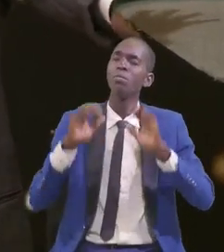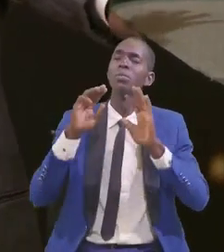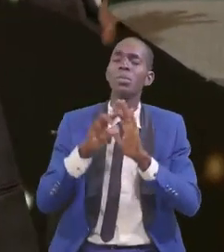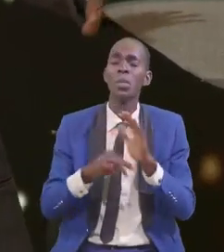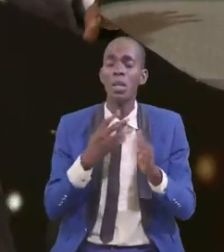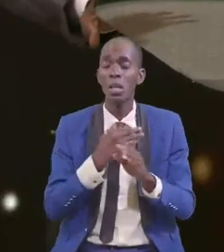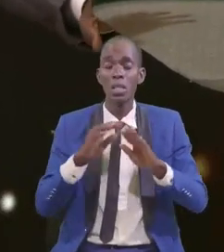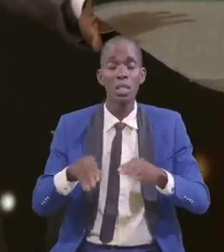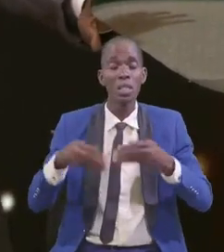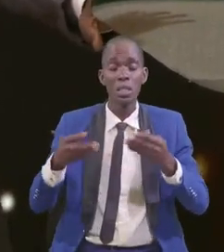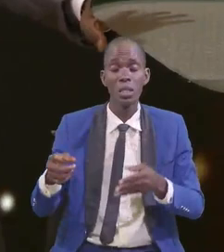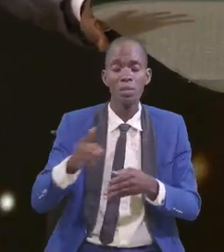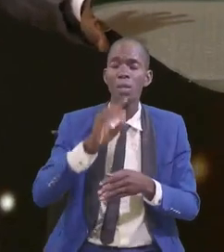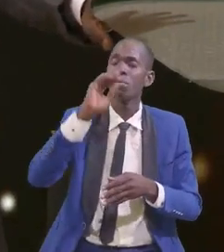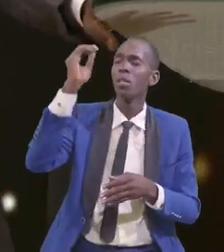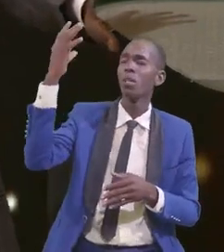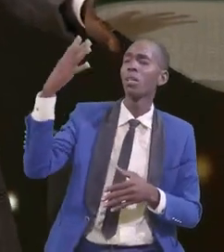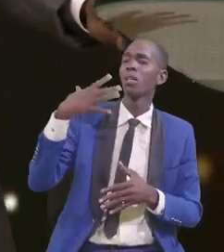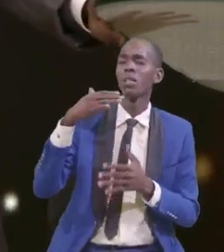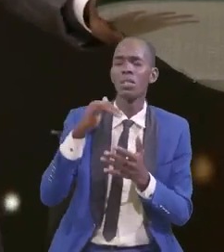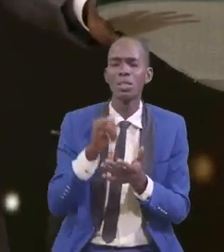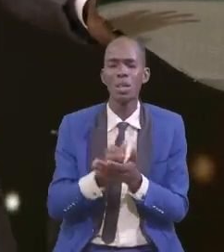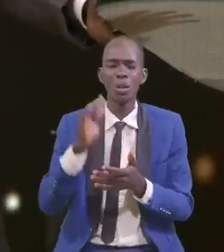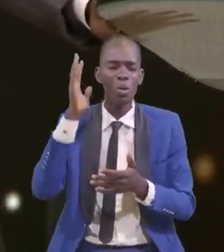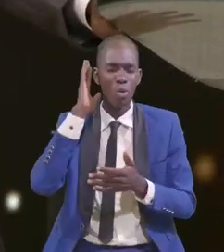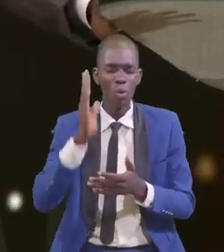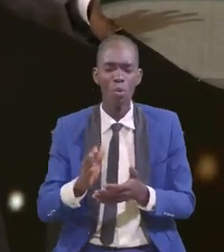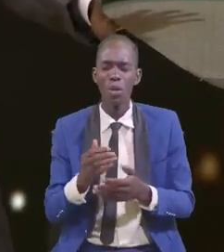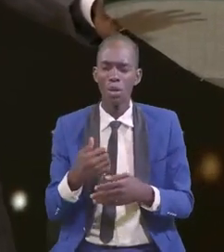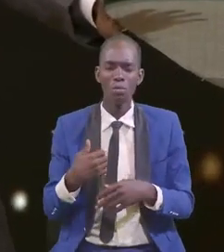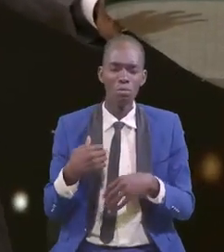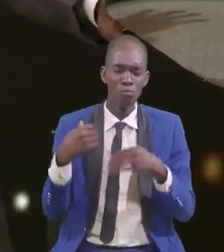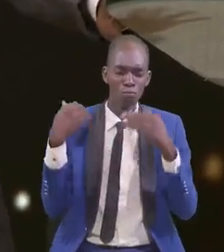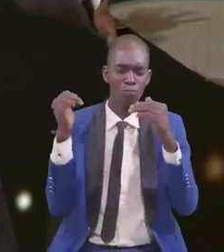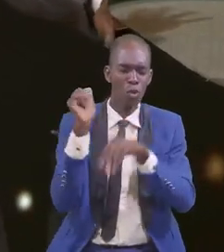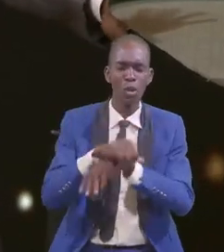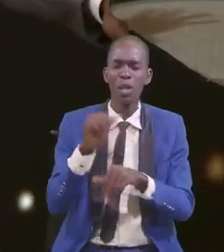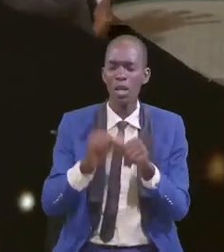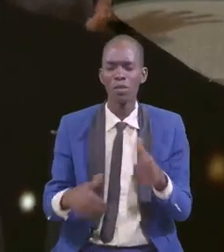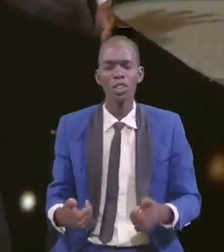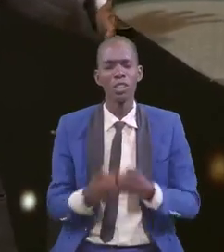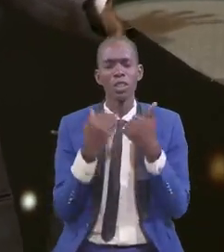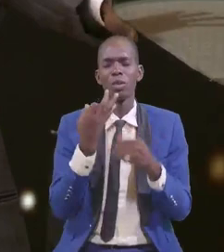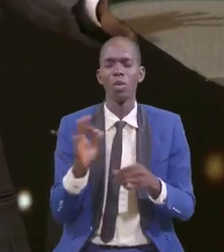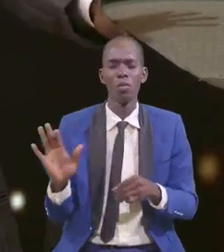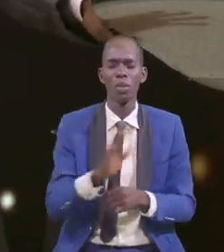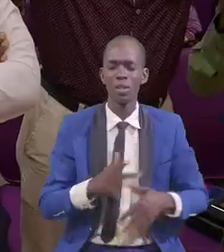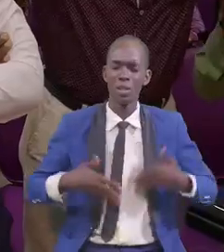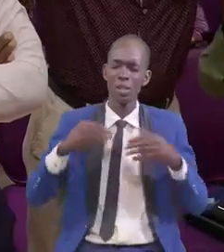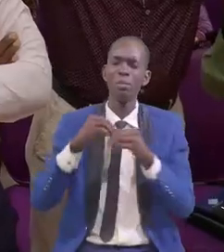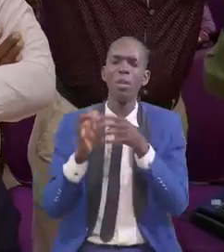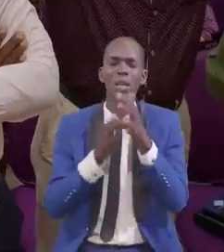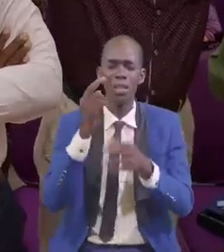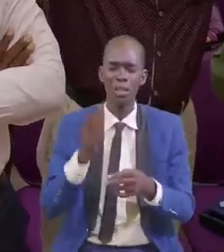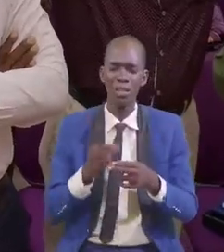grant them grace that will match every challenge of their lives in Jesus' name.